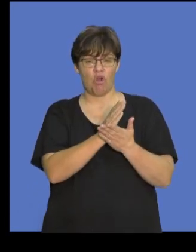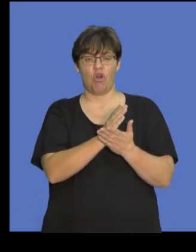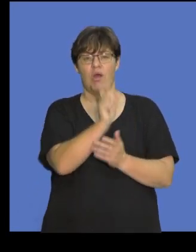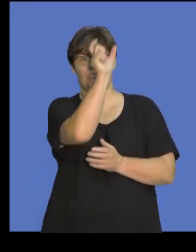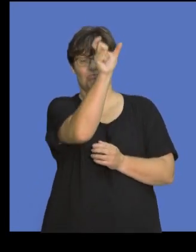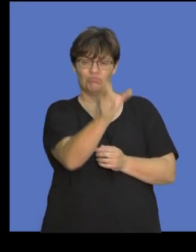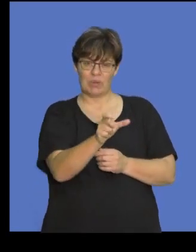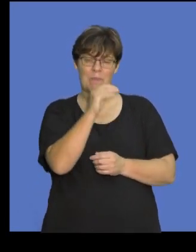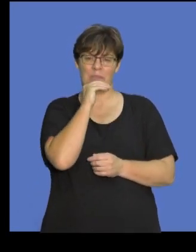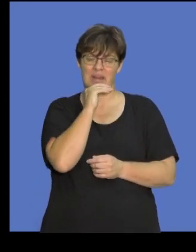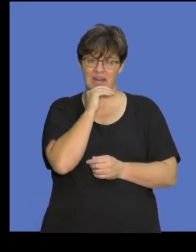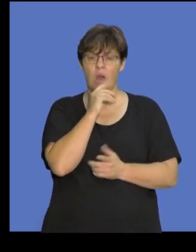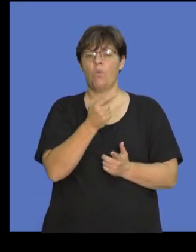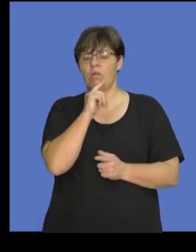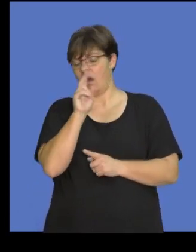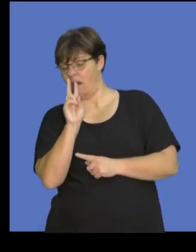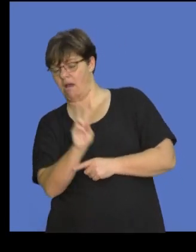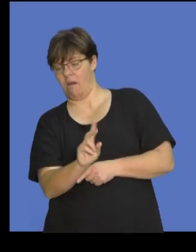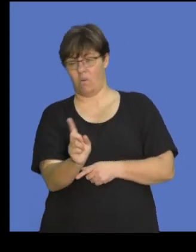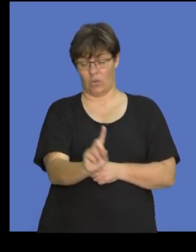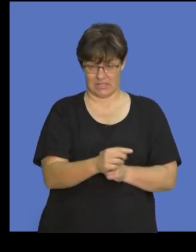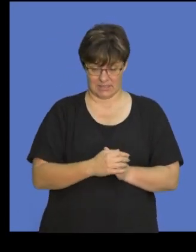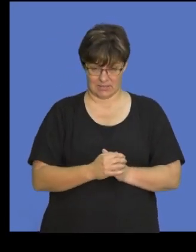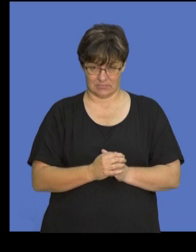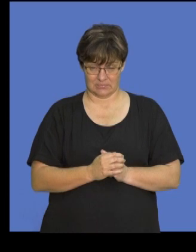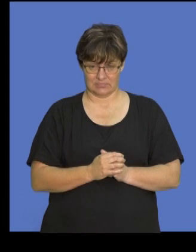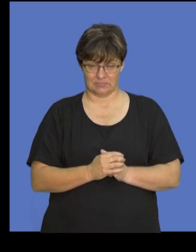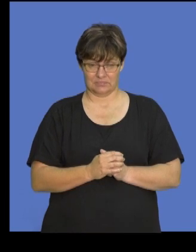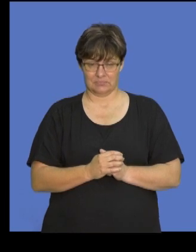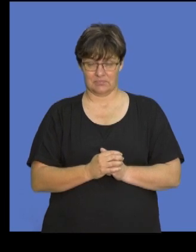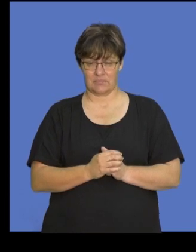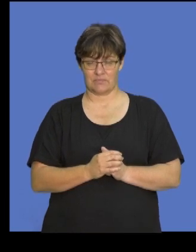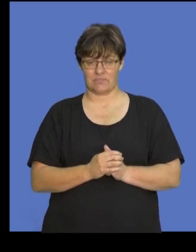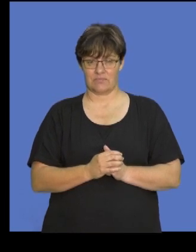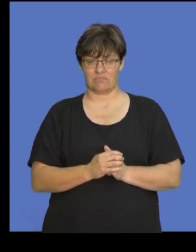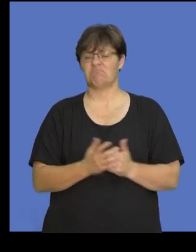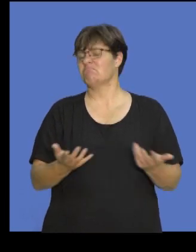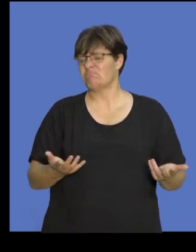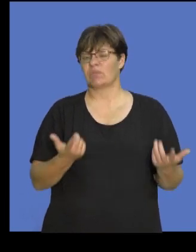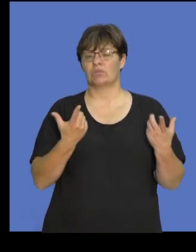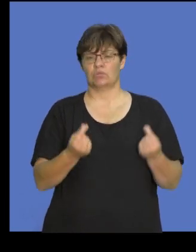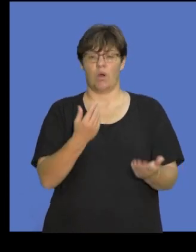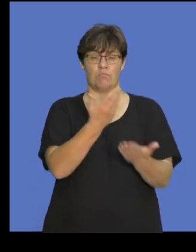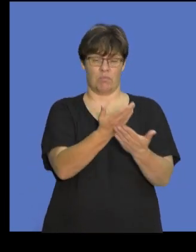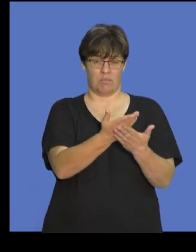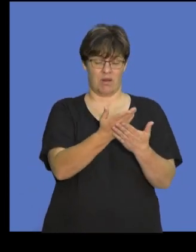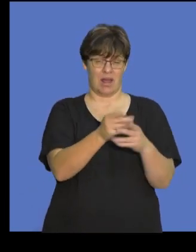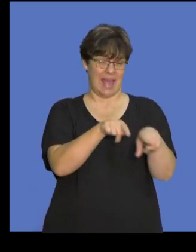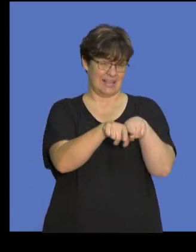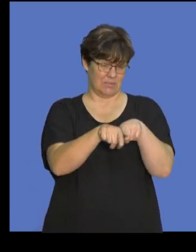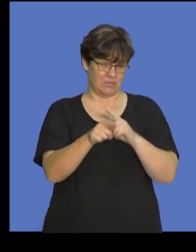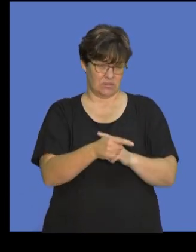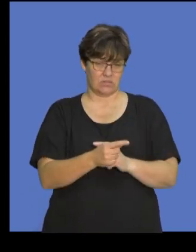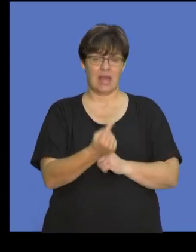definitions of things that we're going to be looking at in this situation. So when we're doing probability experiments,